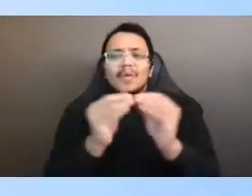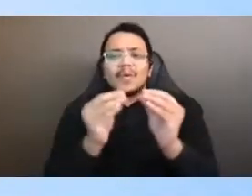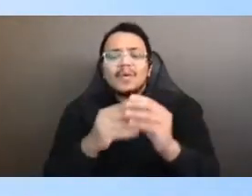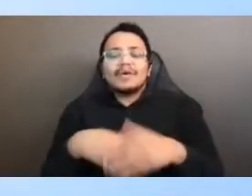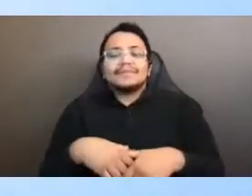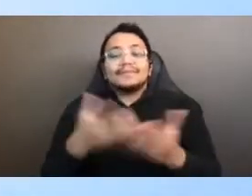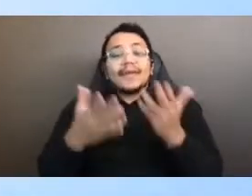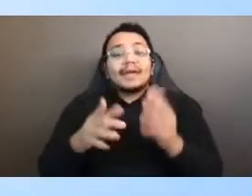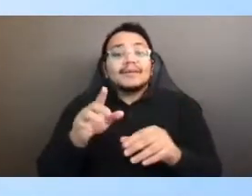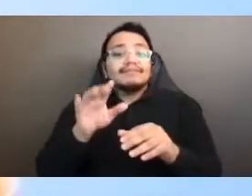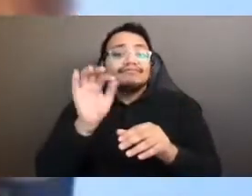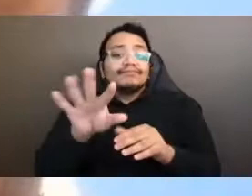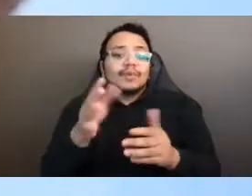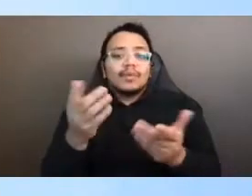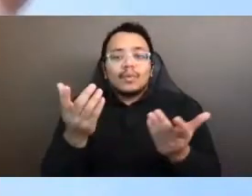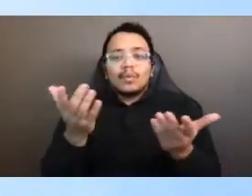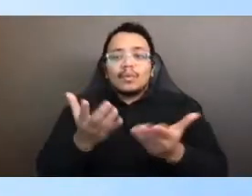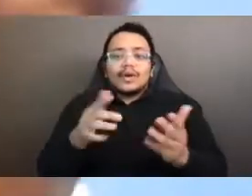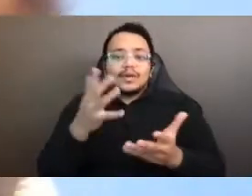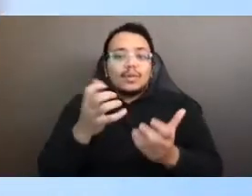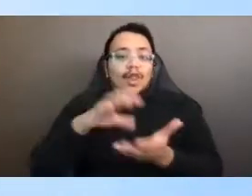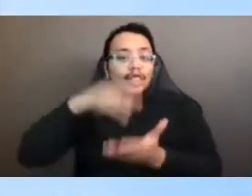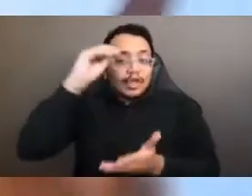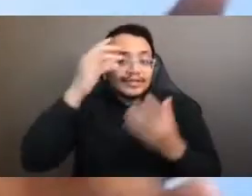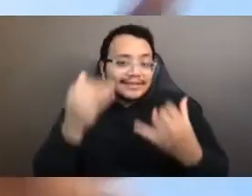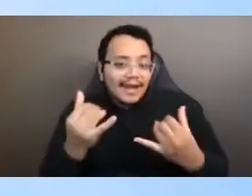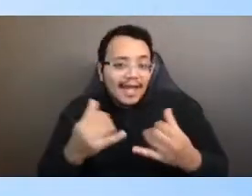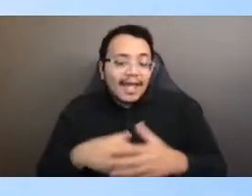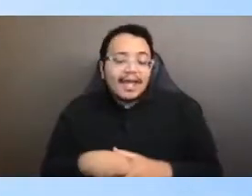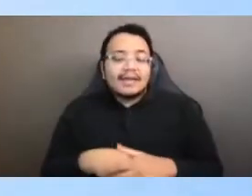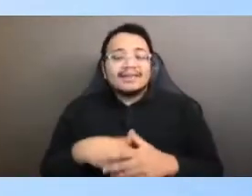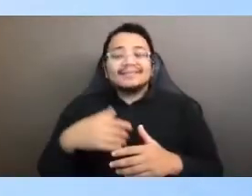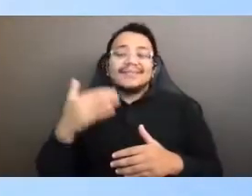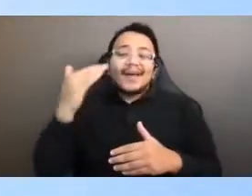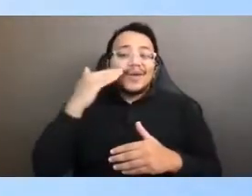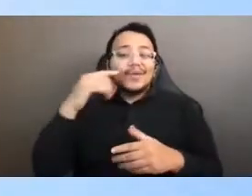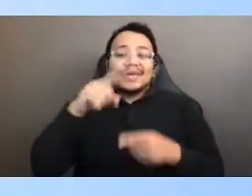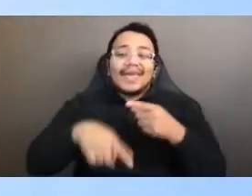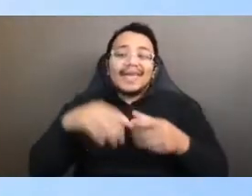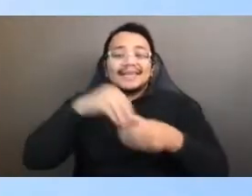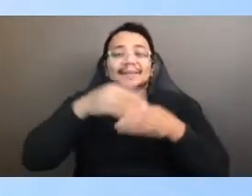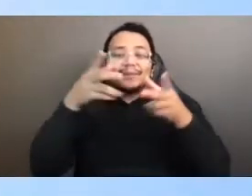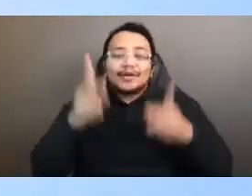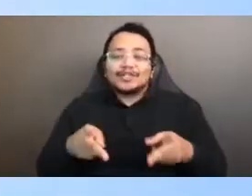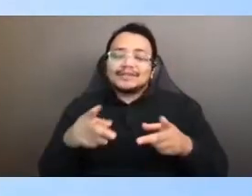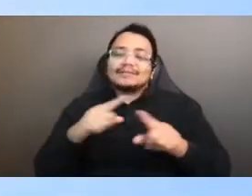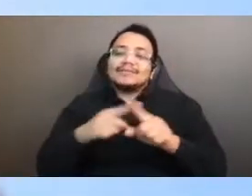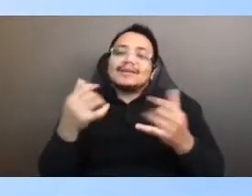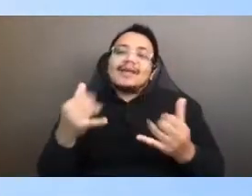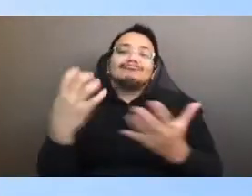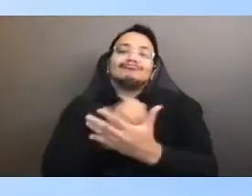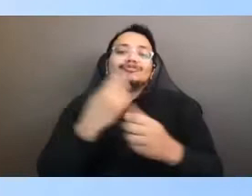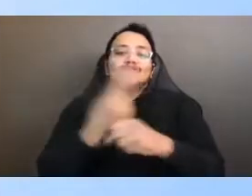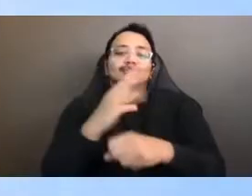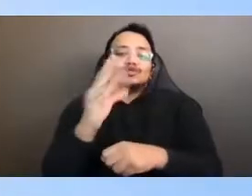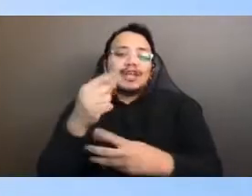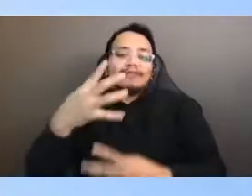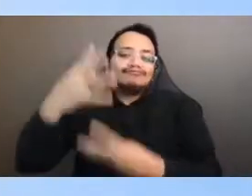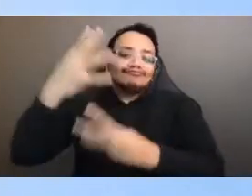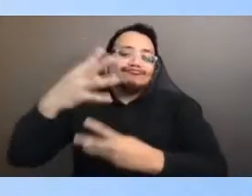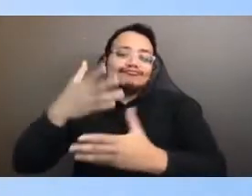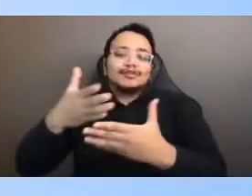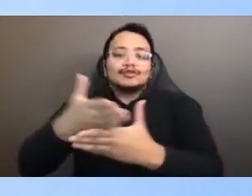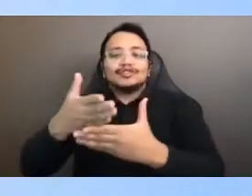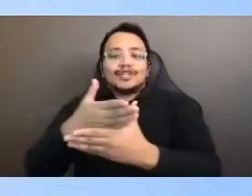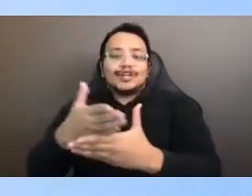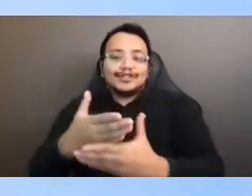today. We really want to see that engagement. Since we can't be in space with each other and embrace each other today, we want to make sure that we're doing as much as we can in